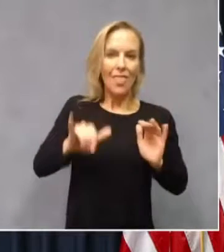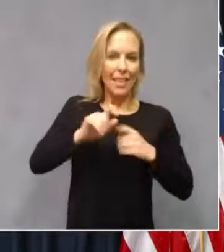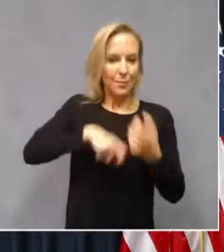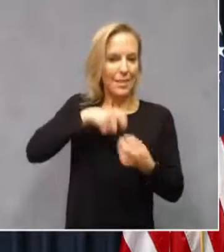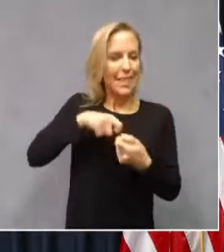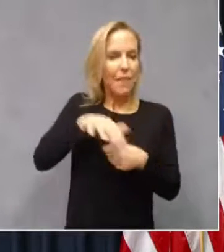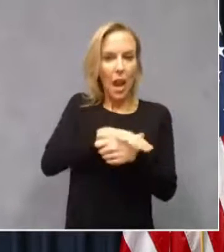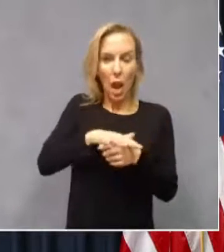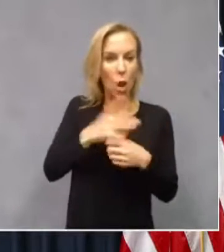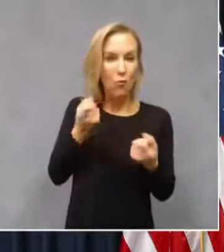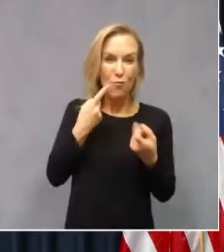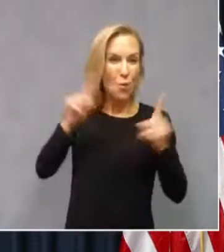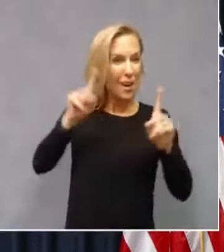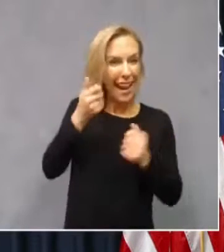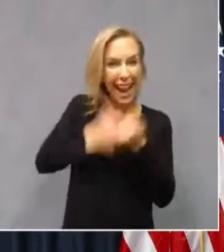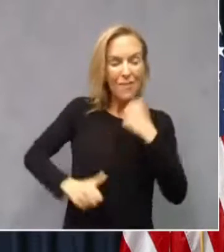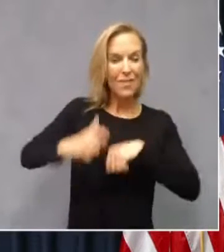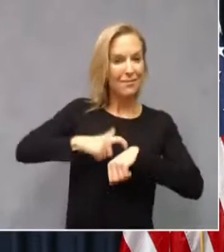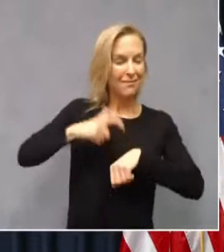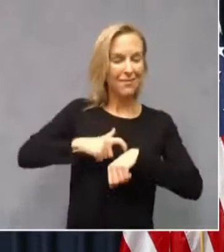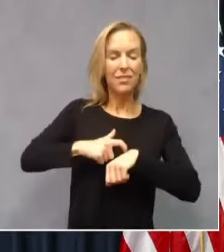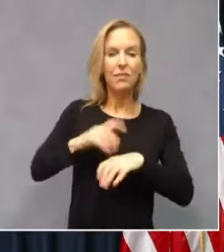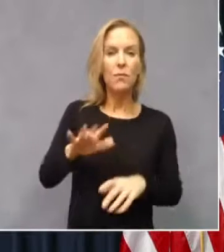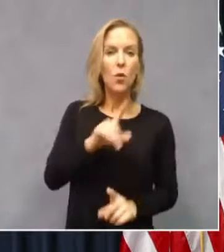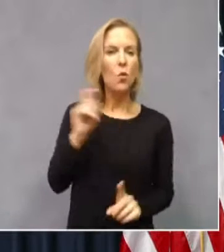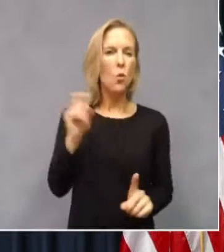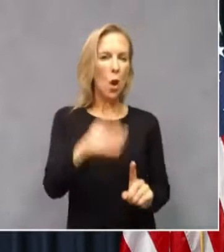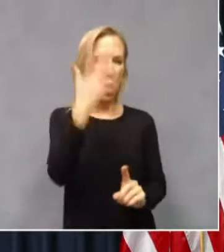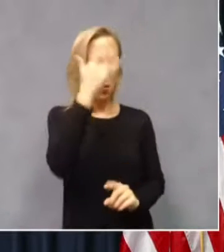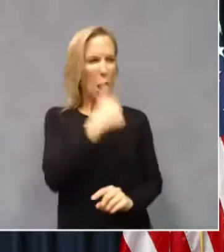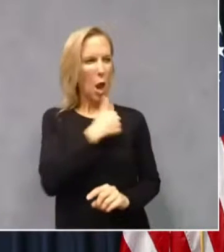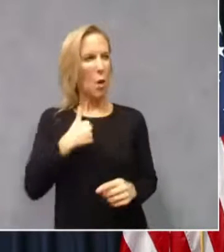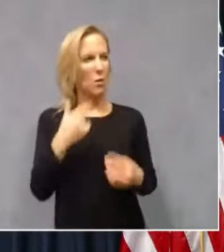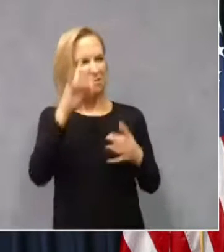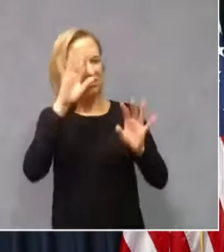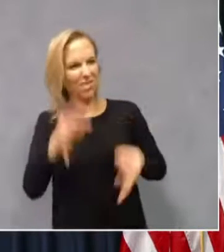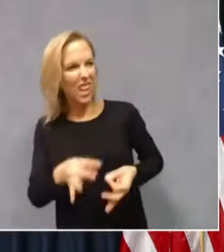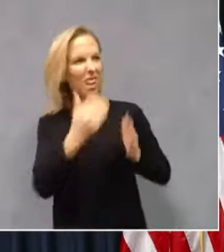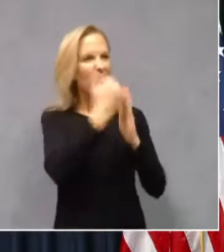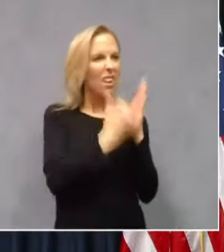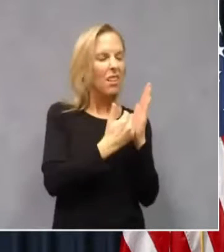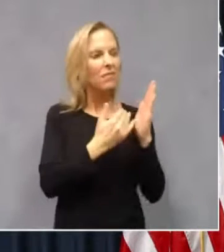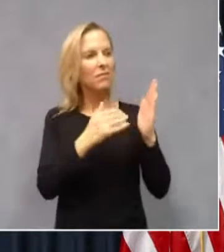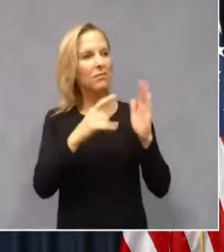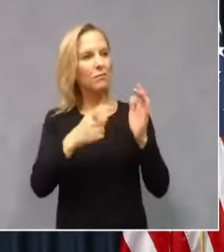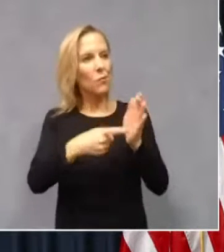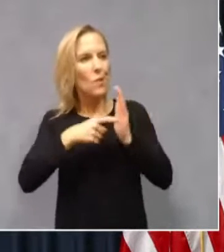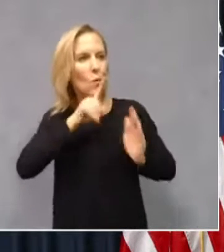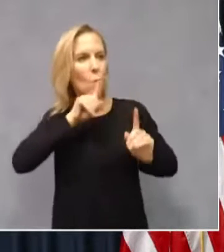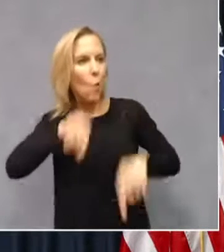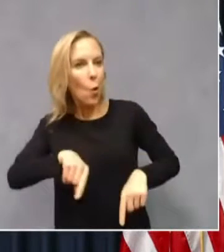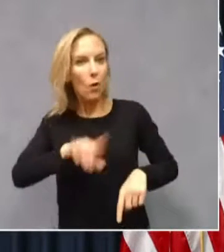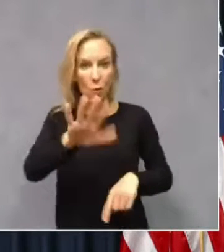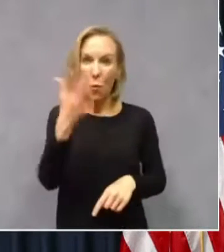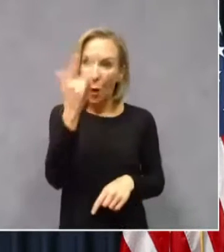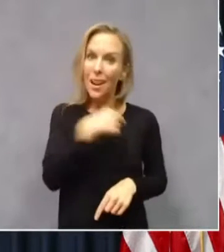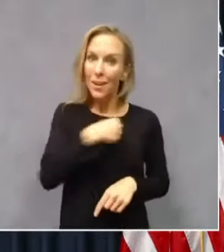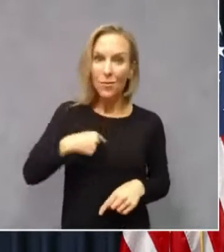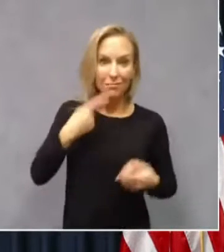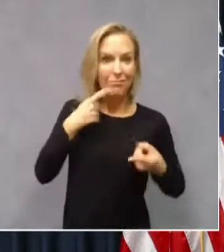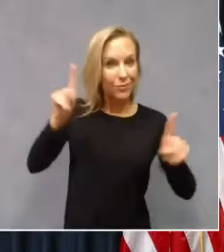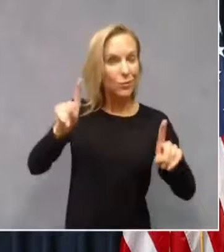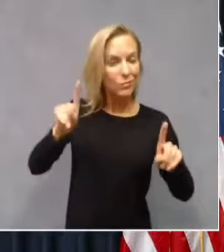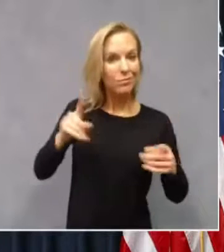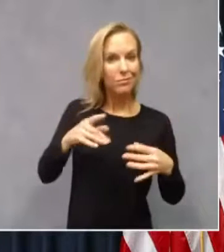times. So if the question is why we chose what we did, it's because it's worked. It worked here, and it continues to save lives.